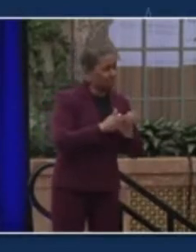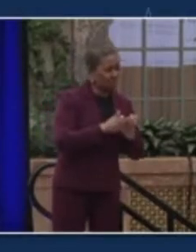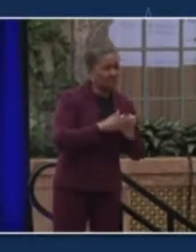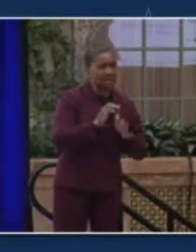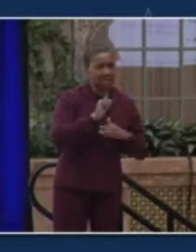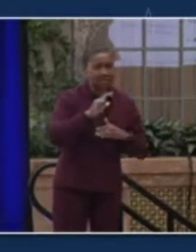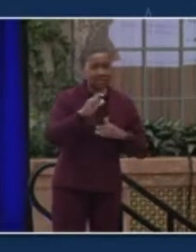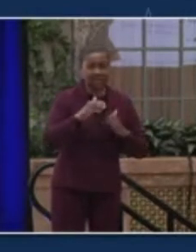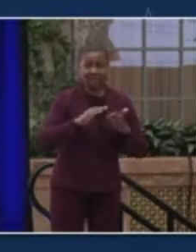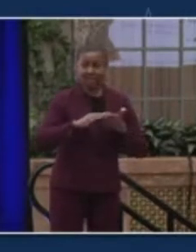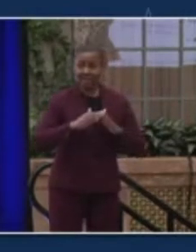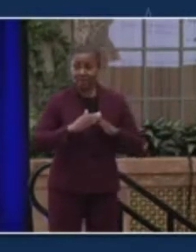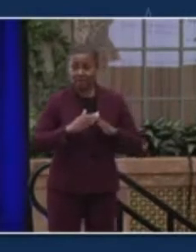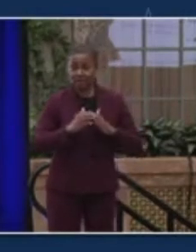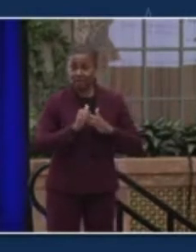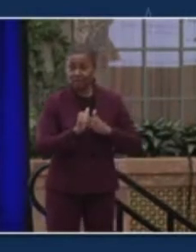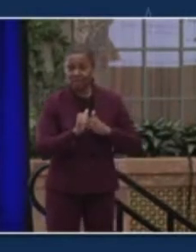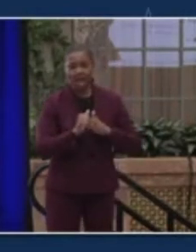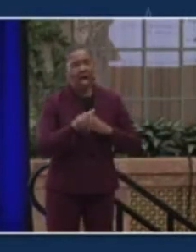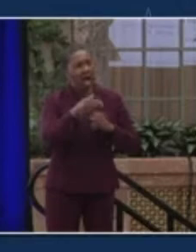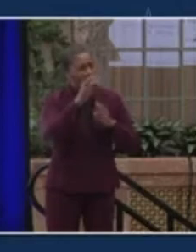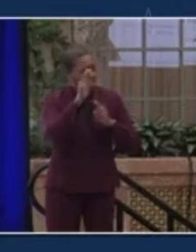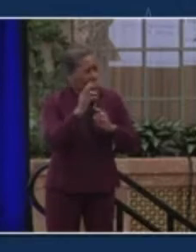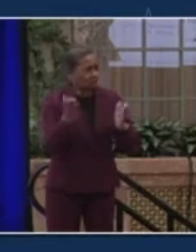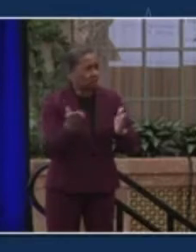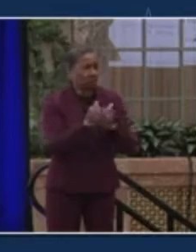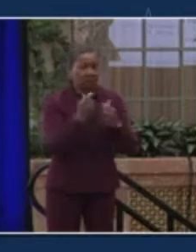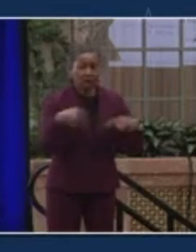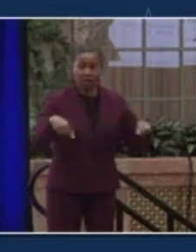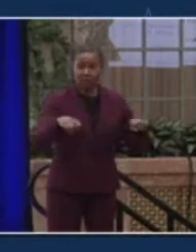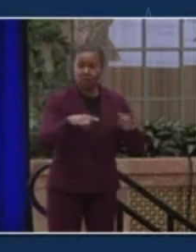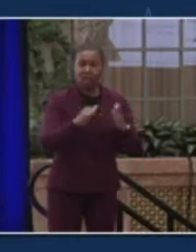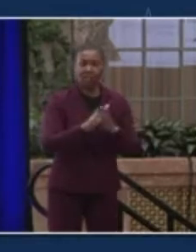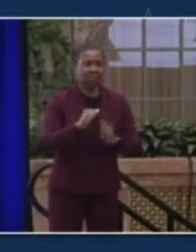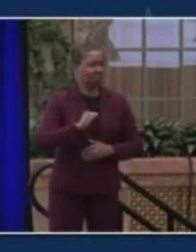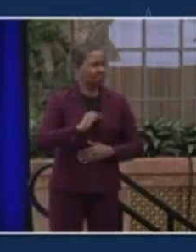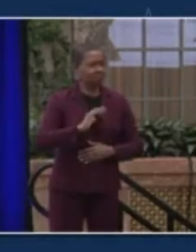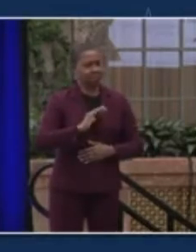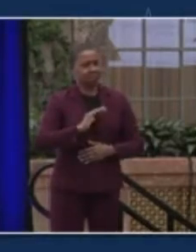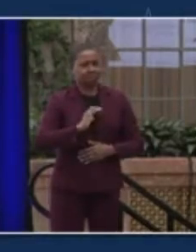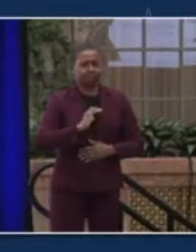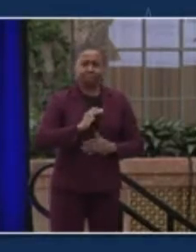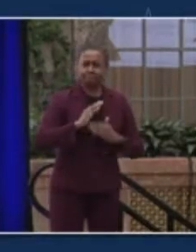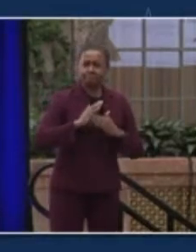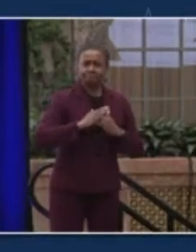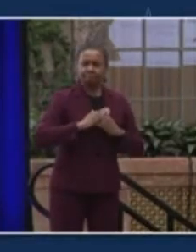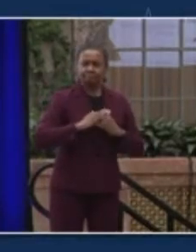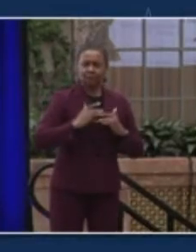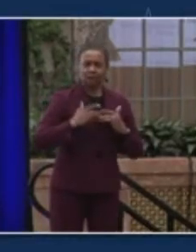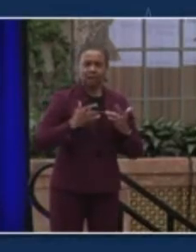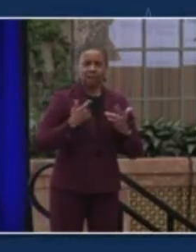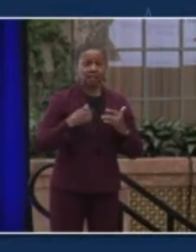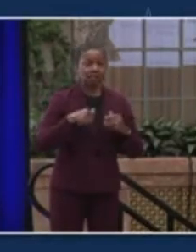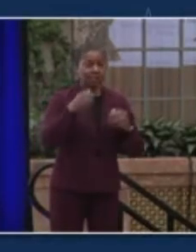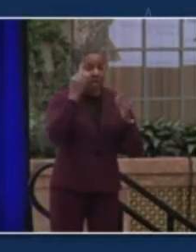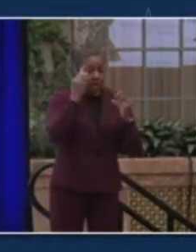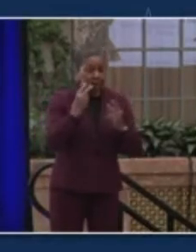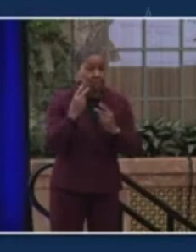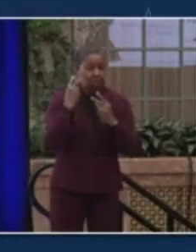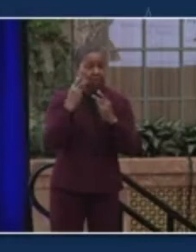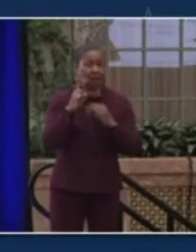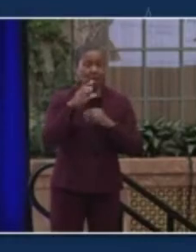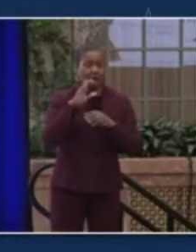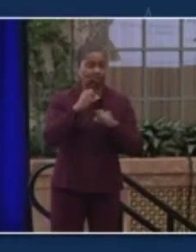leaders. It's an honor. It's an honor to be here with all of you on this auspicious occasion as we commemorate